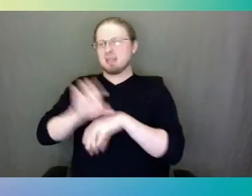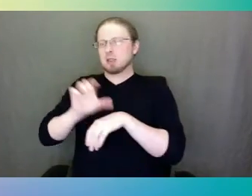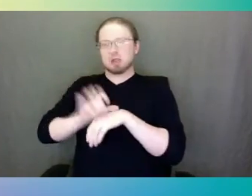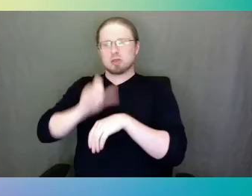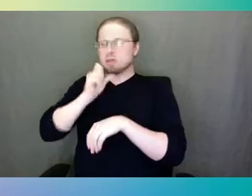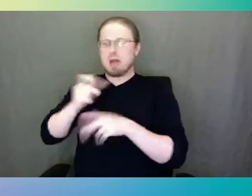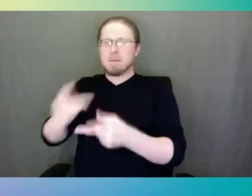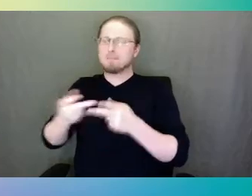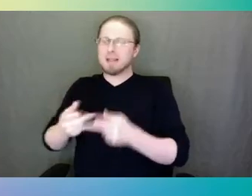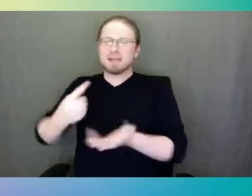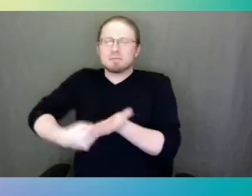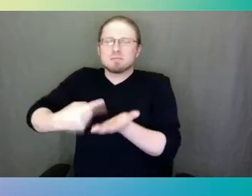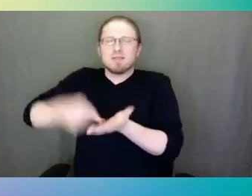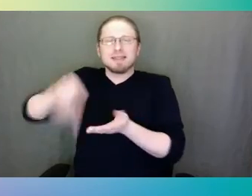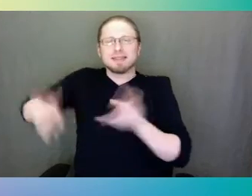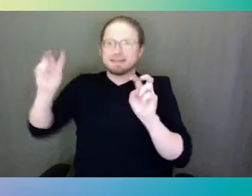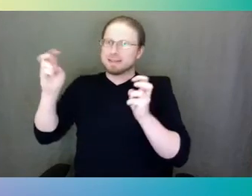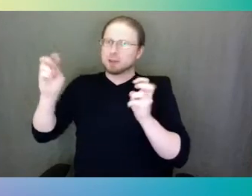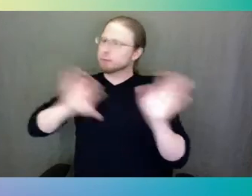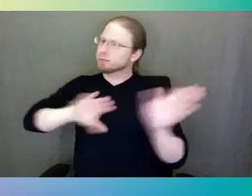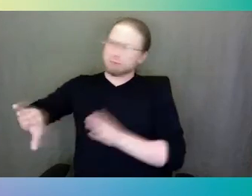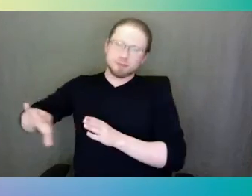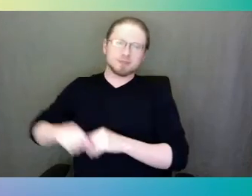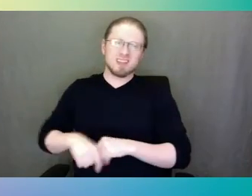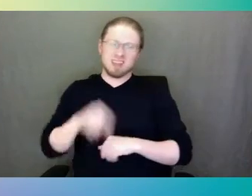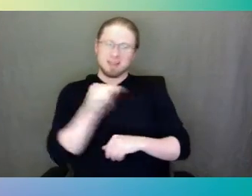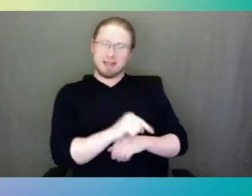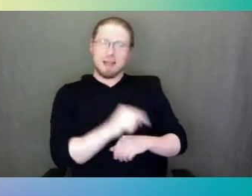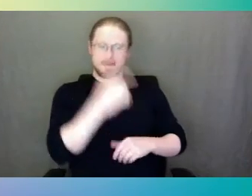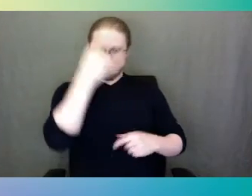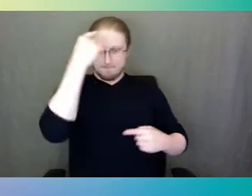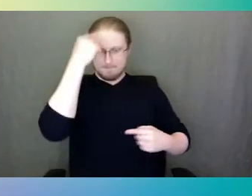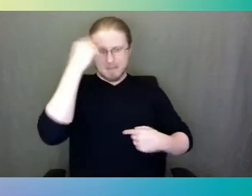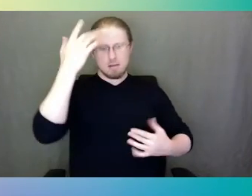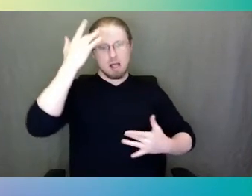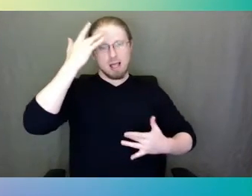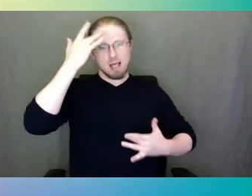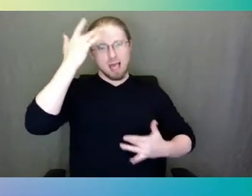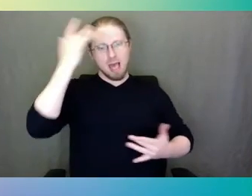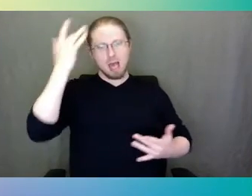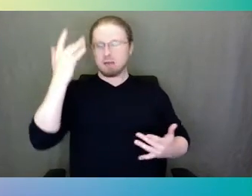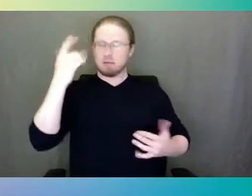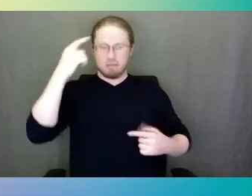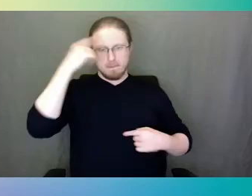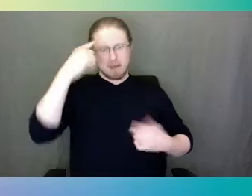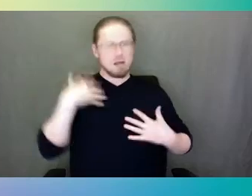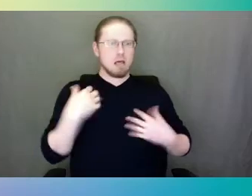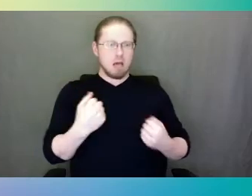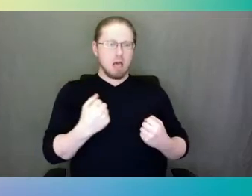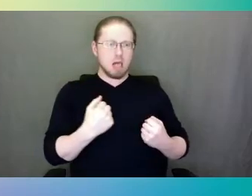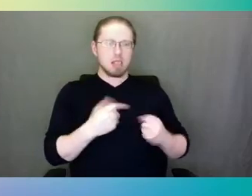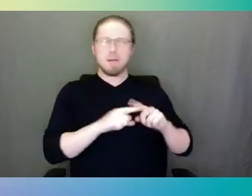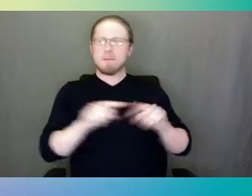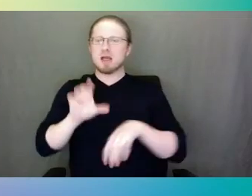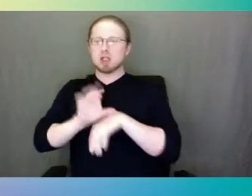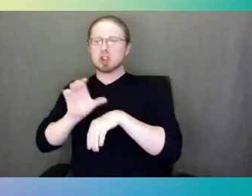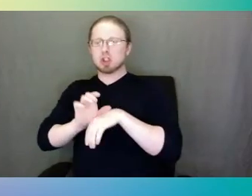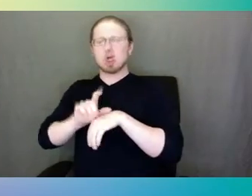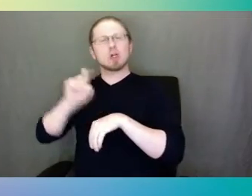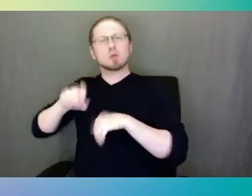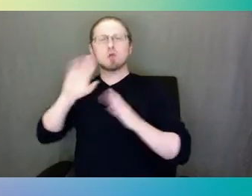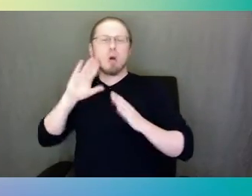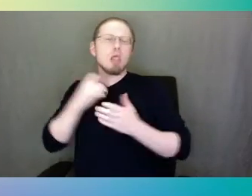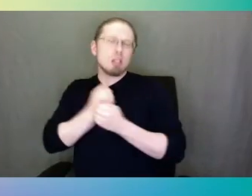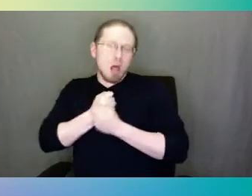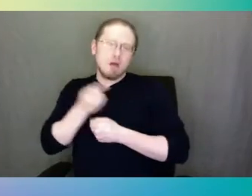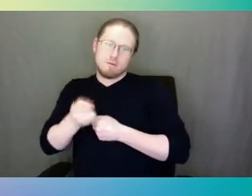health issue. The church is a place to love you. What a radical idea. So this book